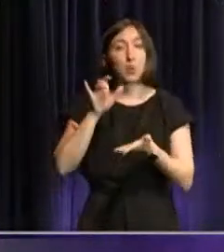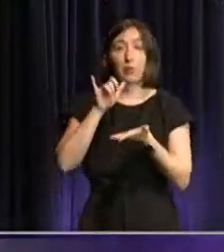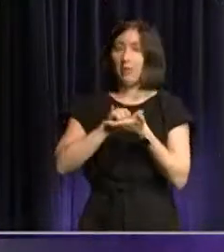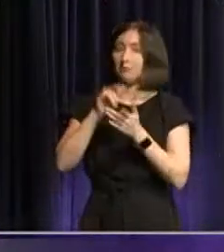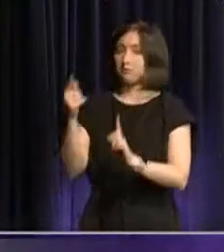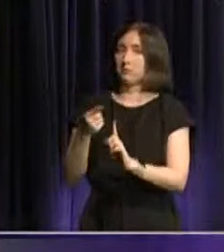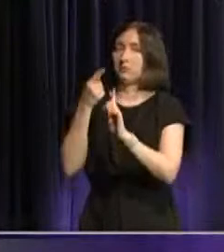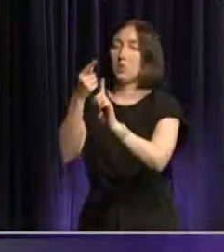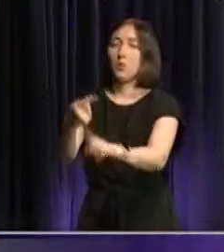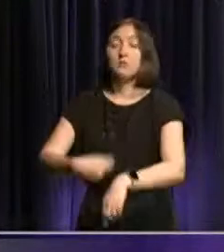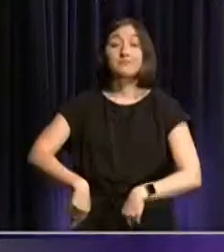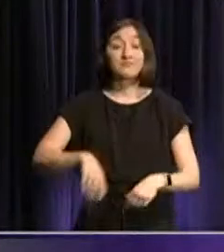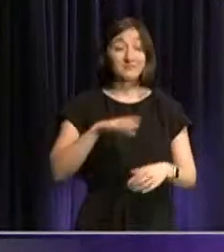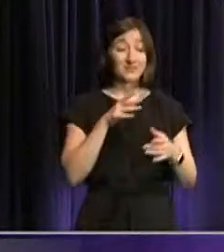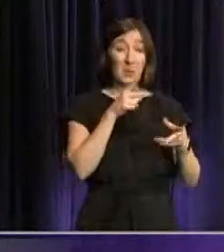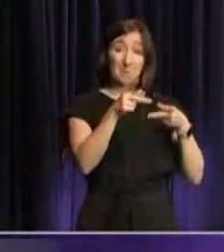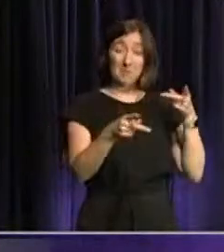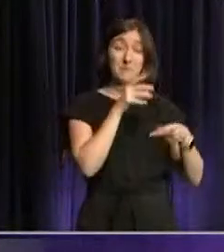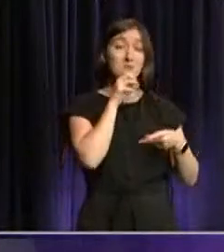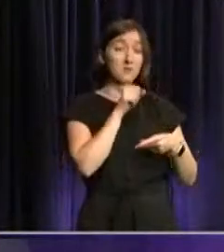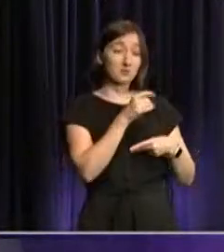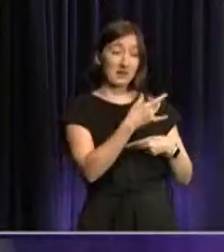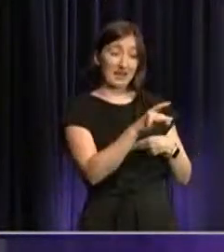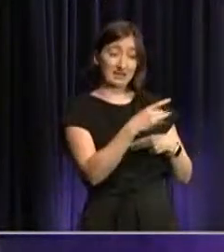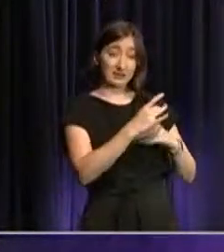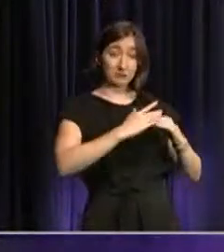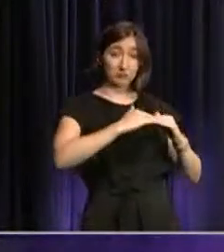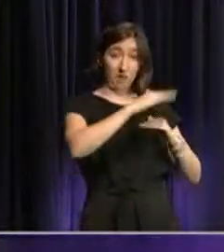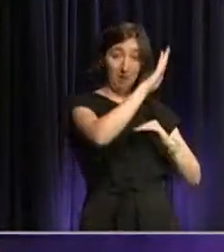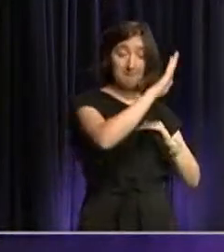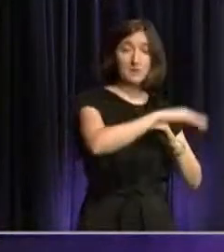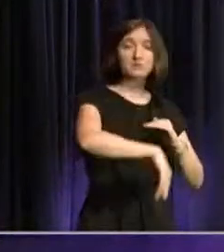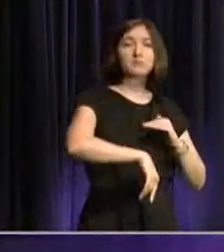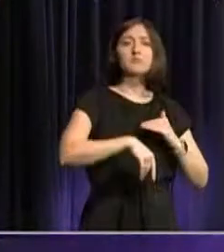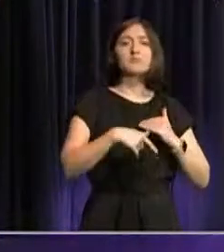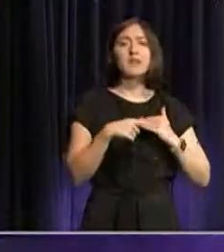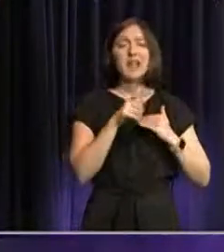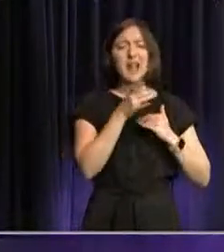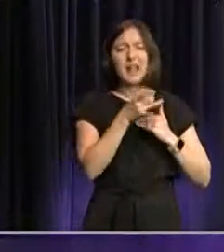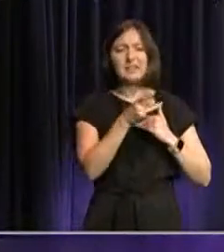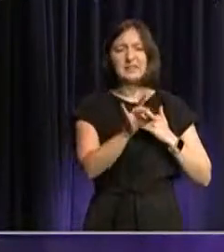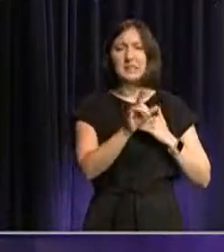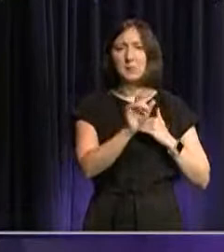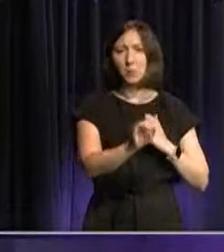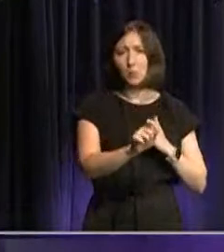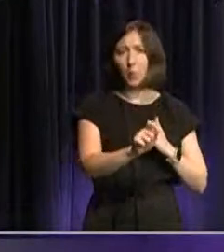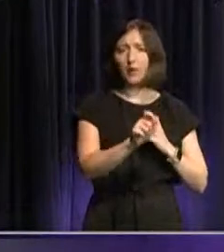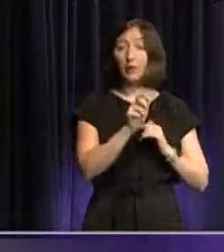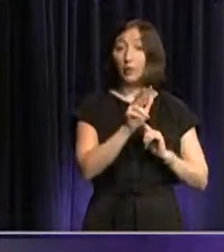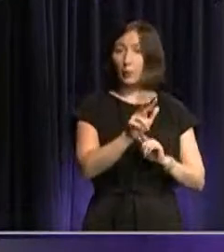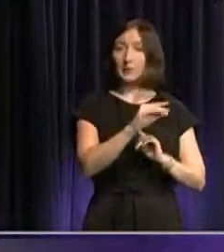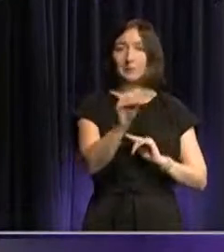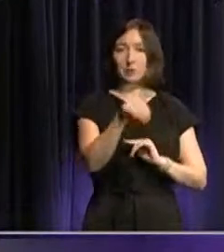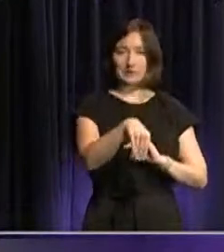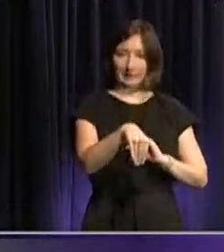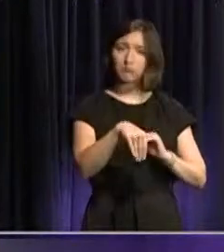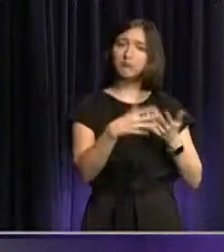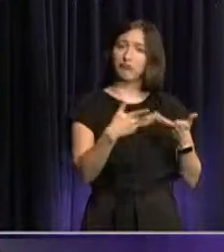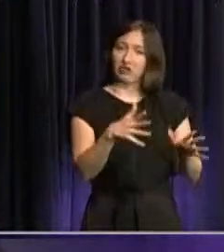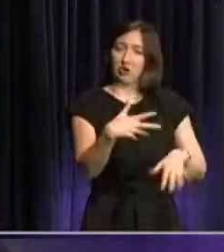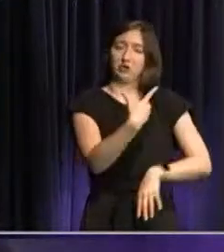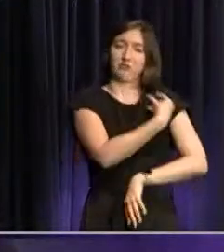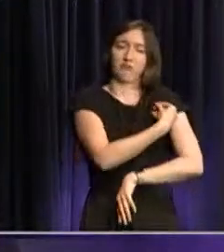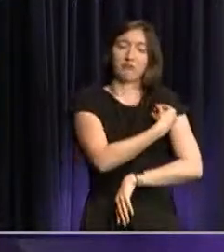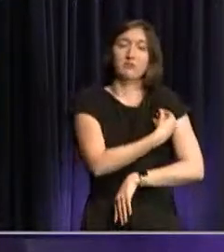up, 18.3% have now received at least one dose in Bexar County. And again, as we work to get more people vaccinated in our community,